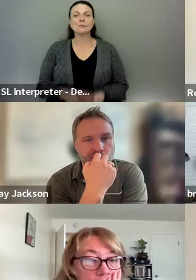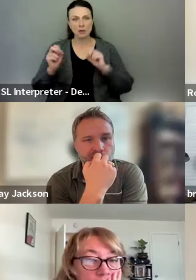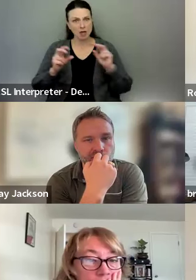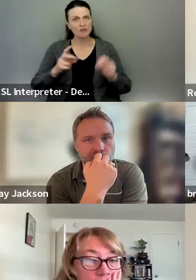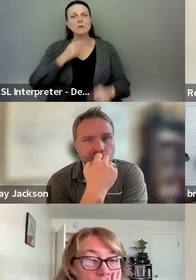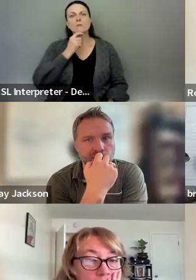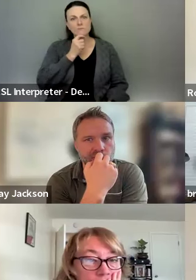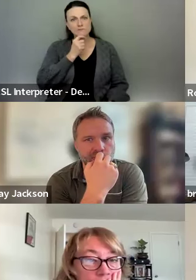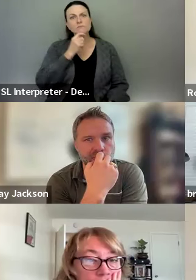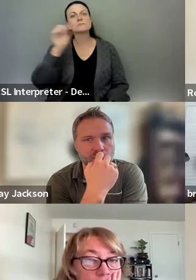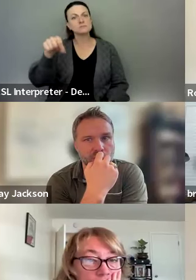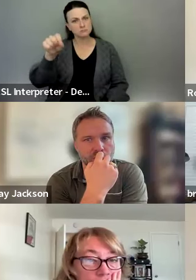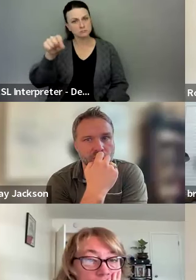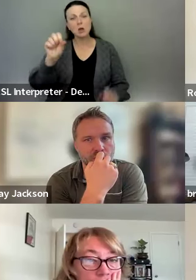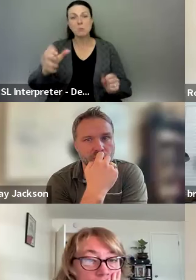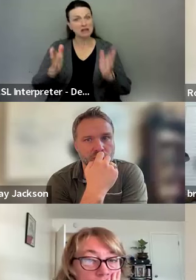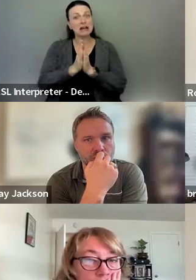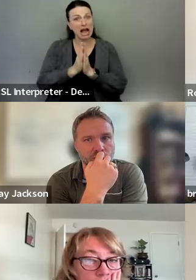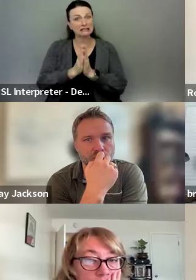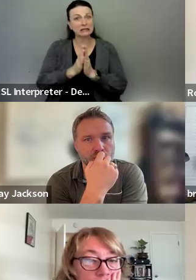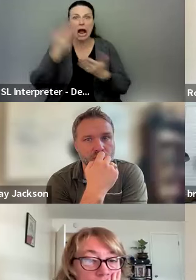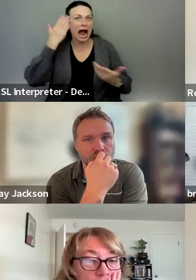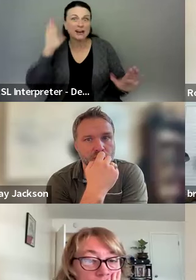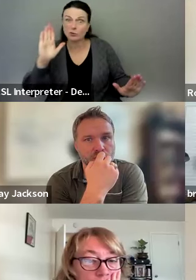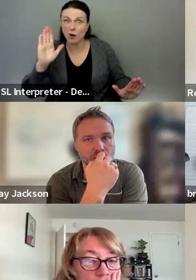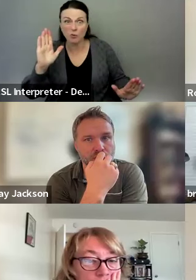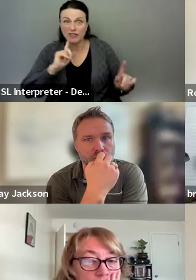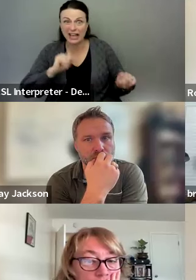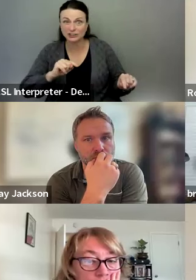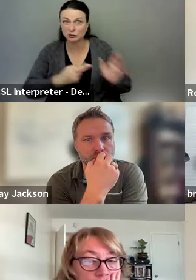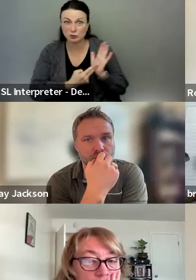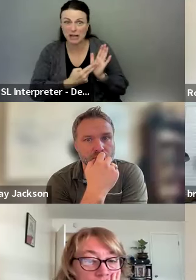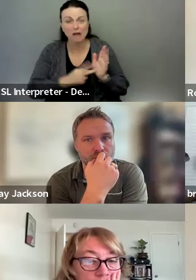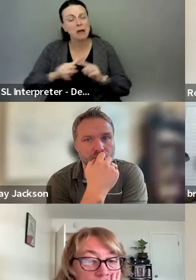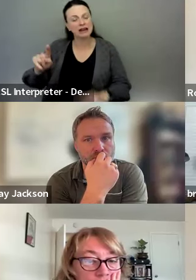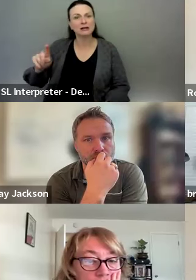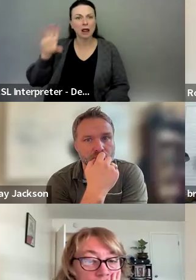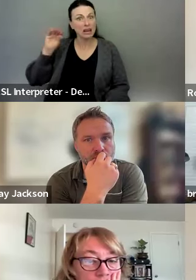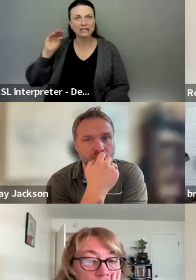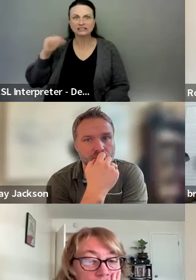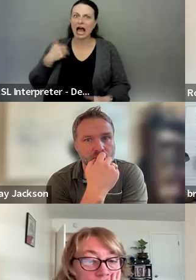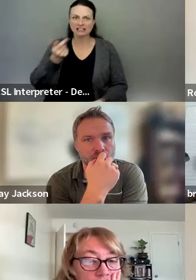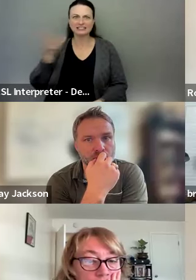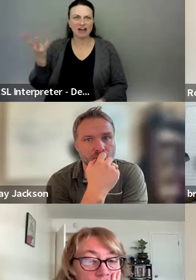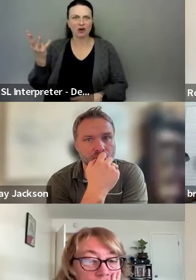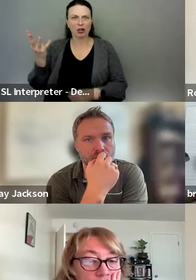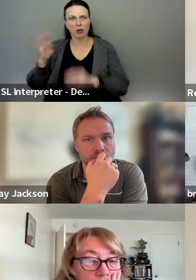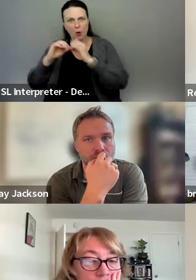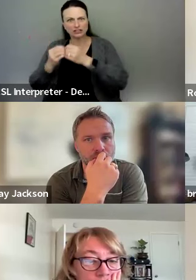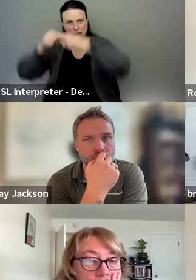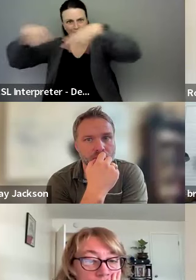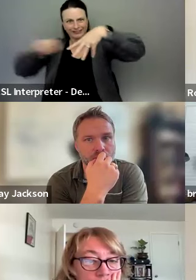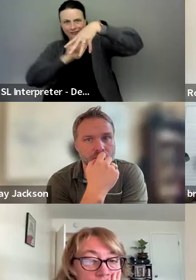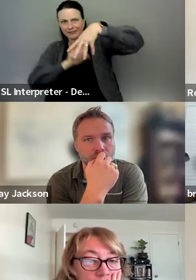Yeah, we can ask. So I don't know, to be honest, but it's like, well, the Linux Foundation has several foundations within it, right?